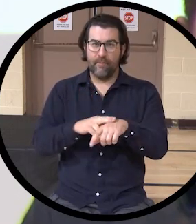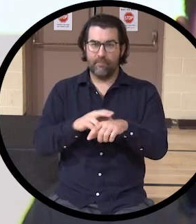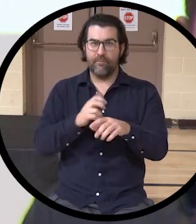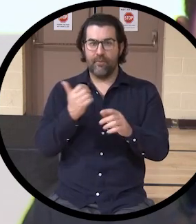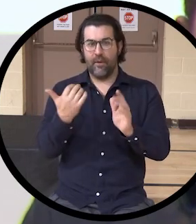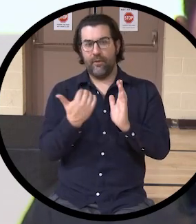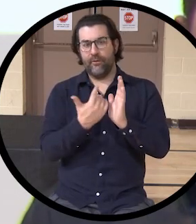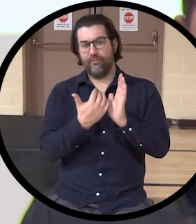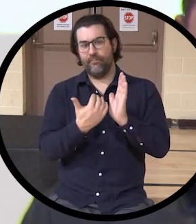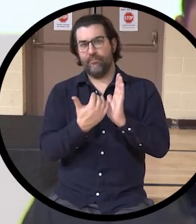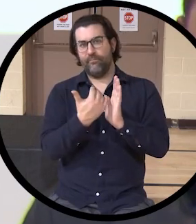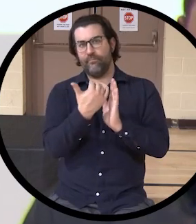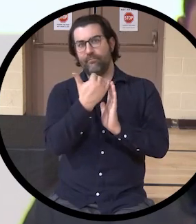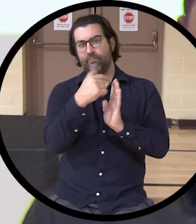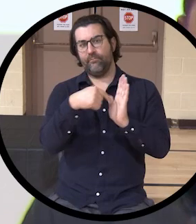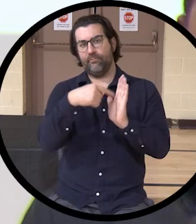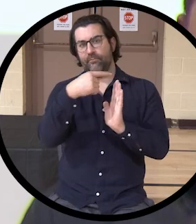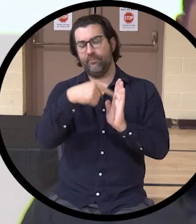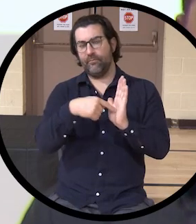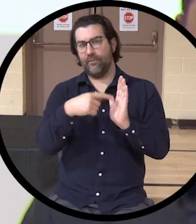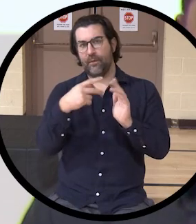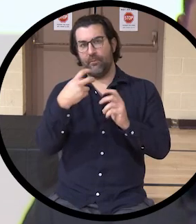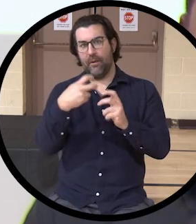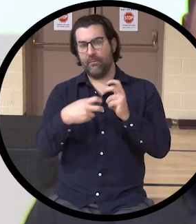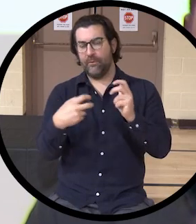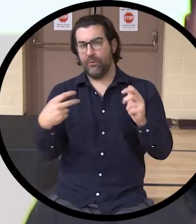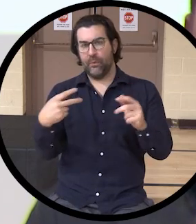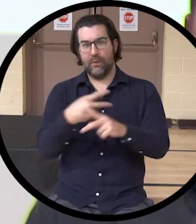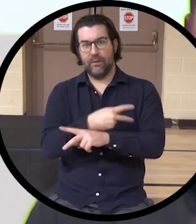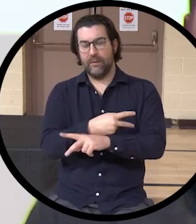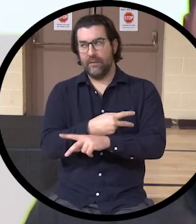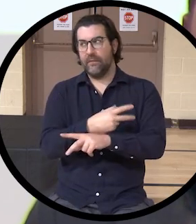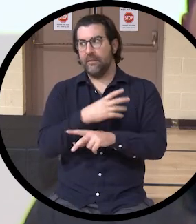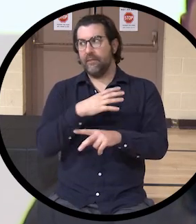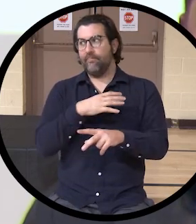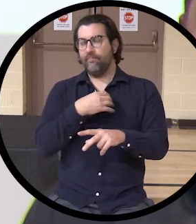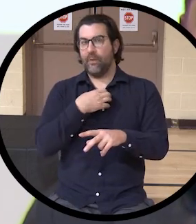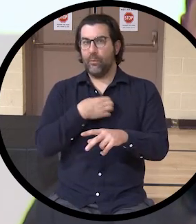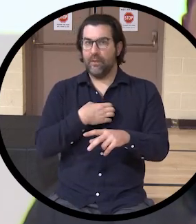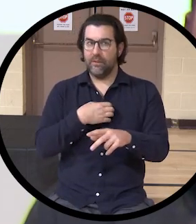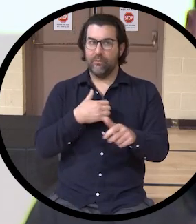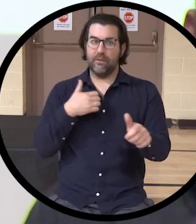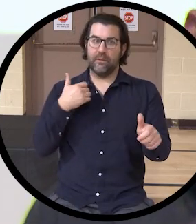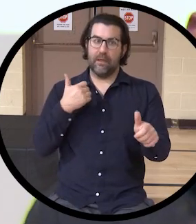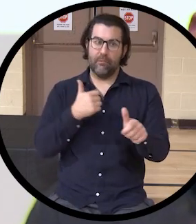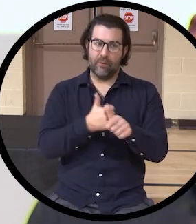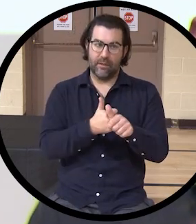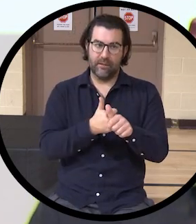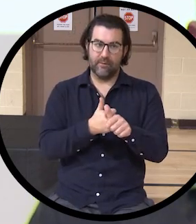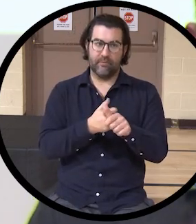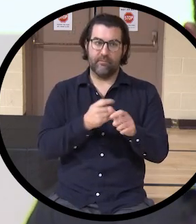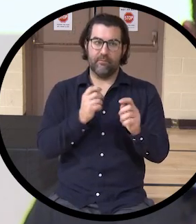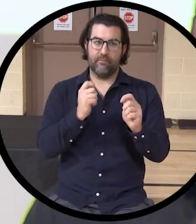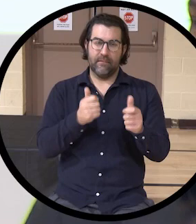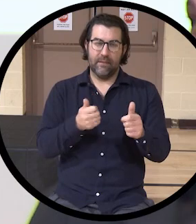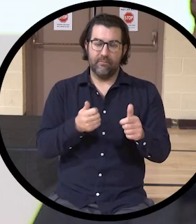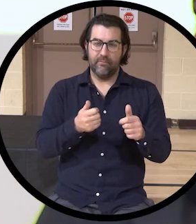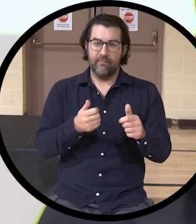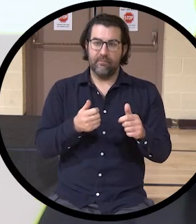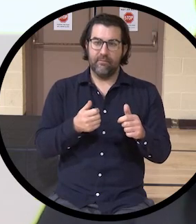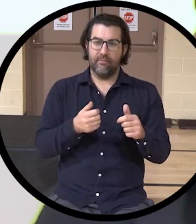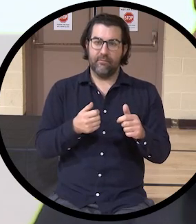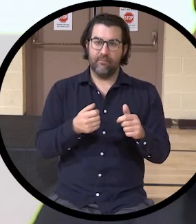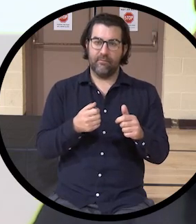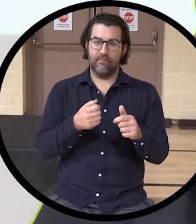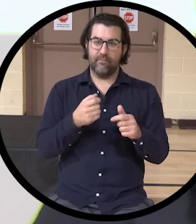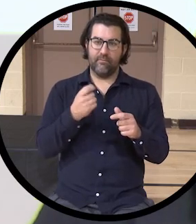are because those problems are even worse. And I wish that there was more that we could do to upgrade them faster. I think